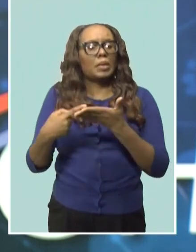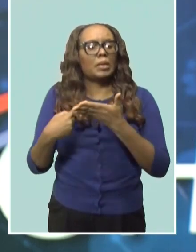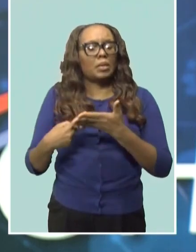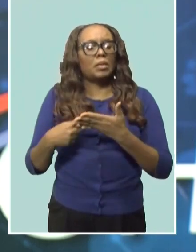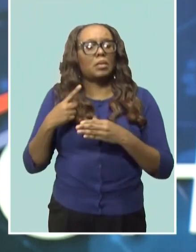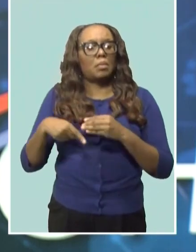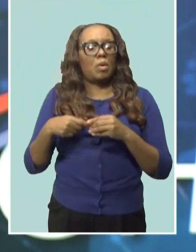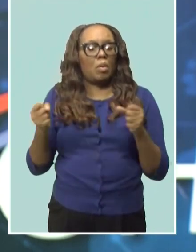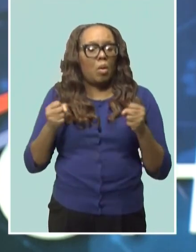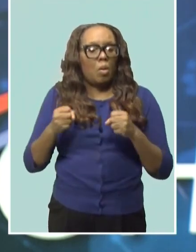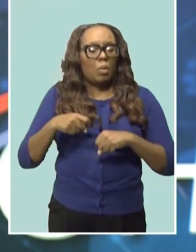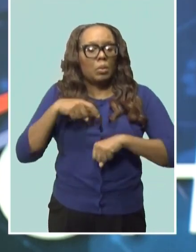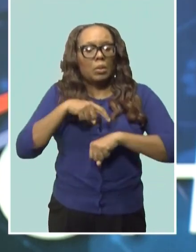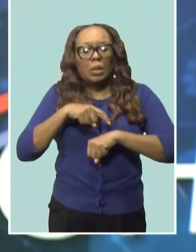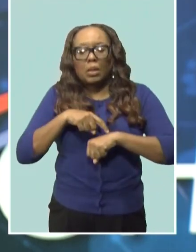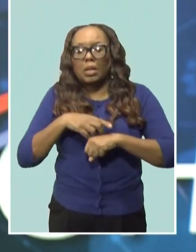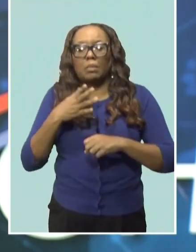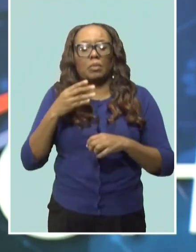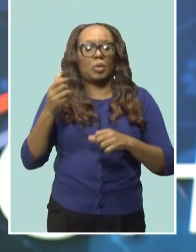early plans.